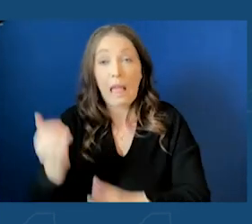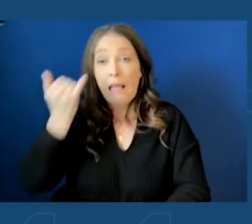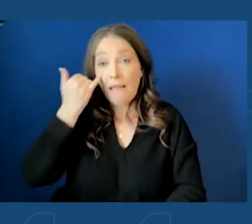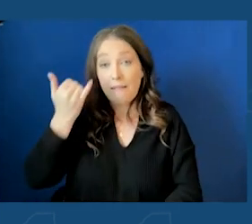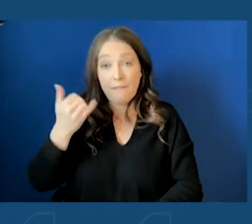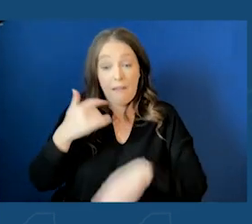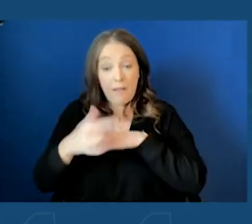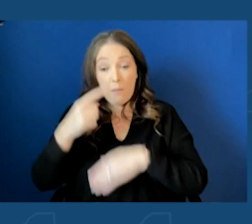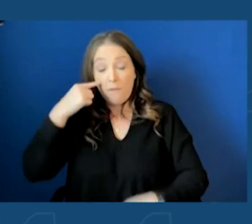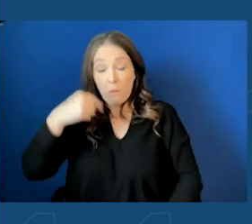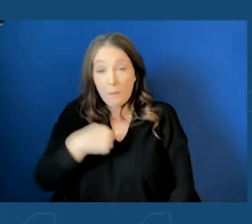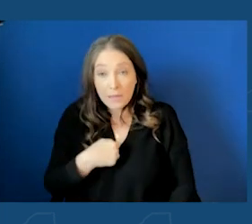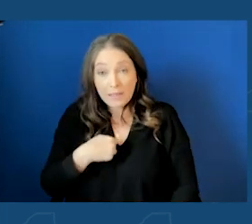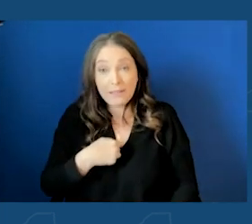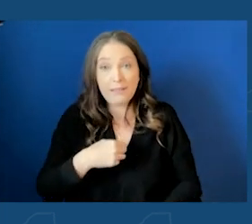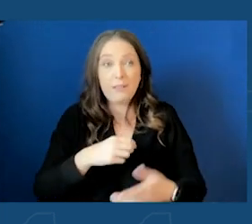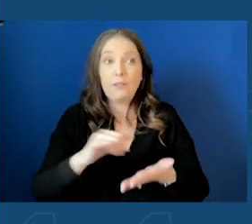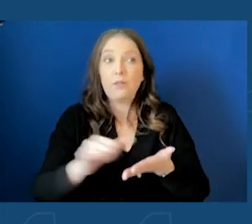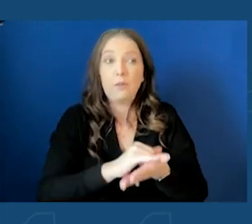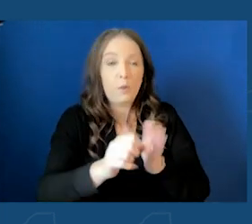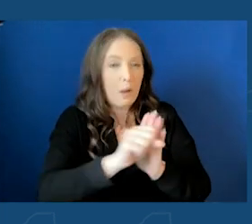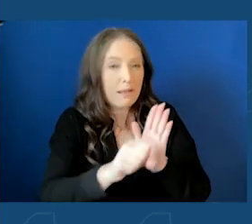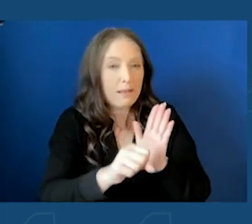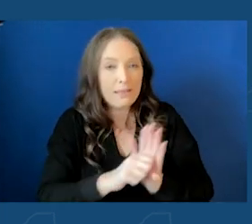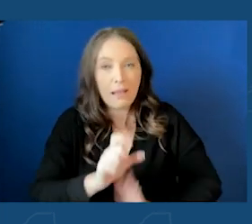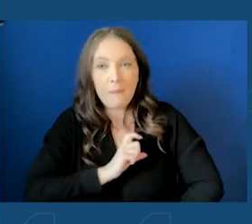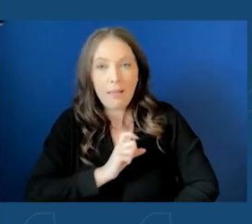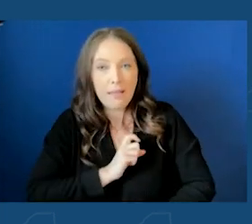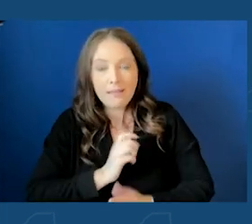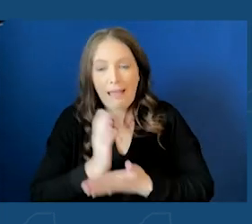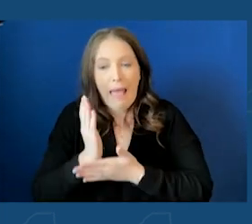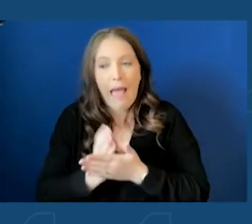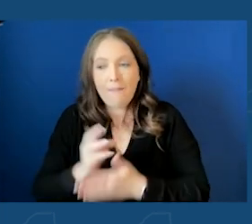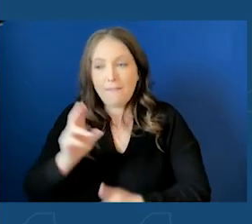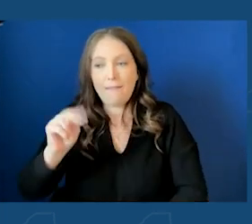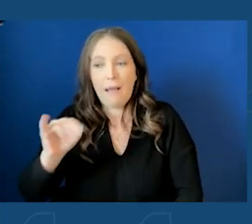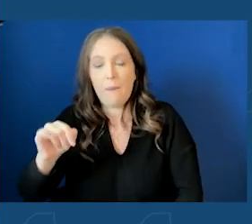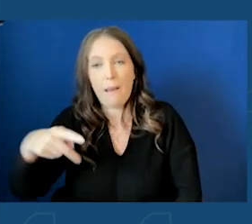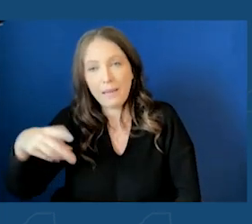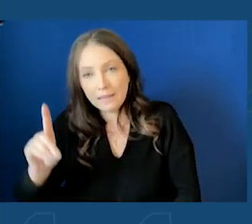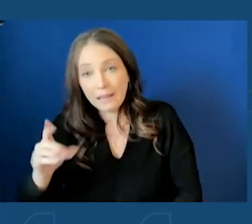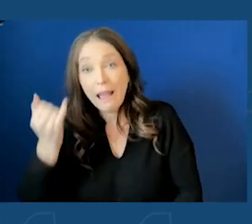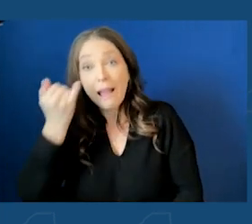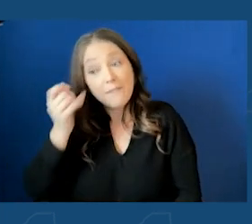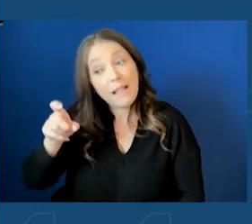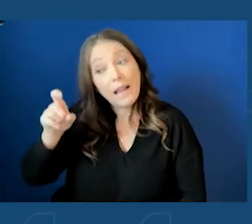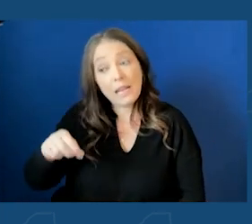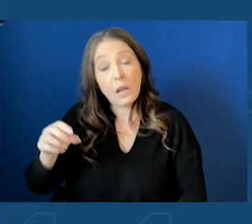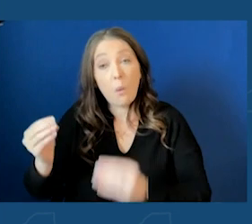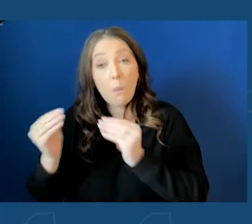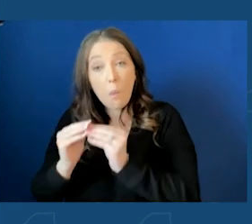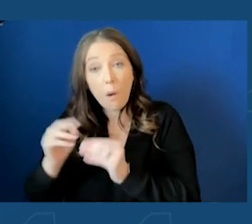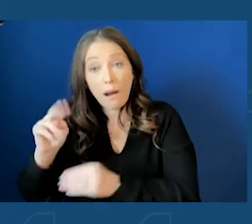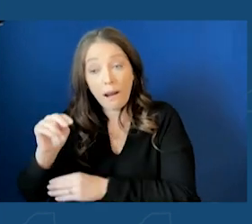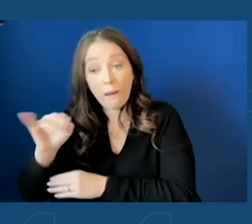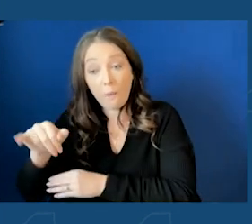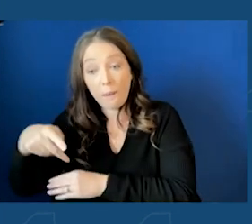York State Police is about a fraction of the NYPD, but if they need more NYPD to police the stations and I can do the